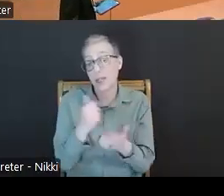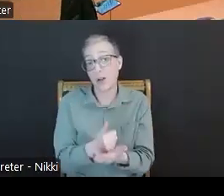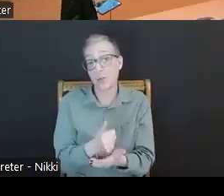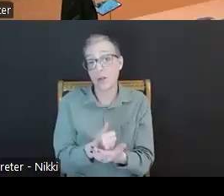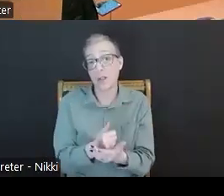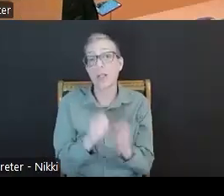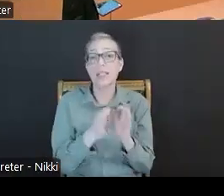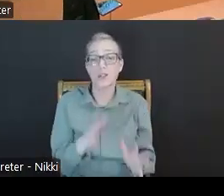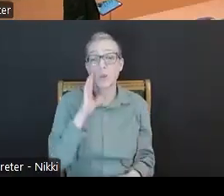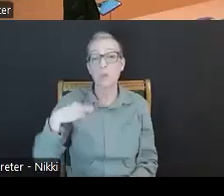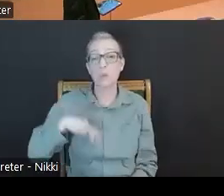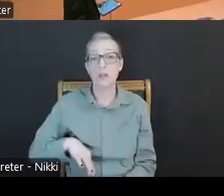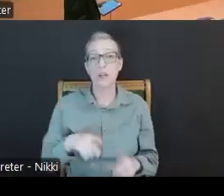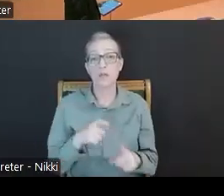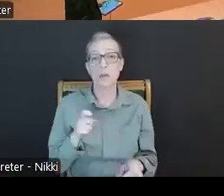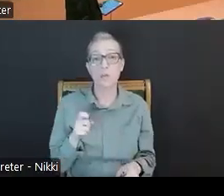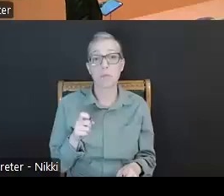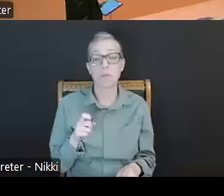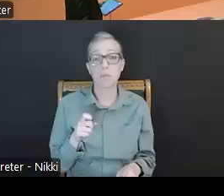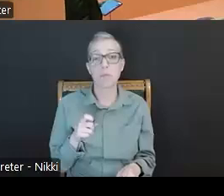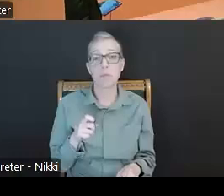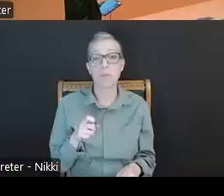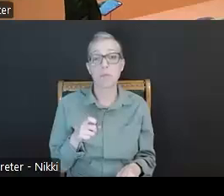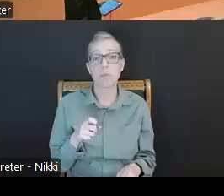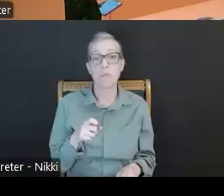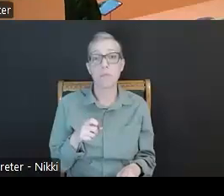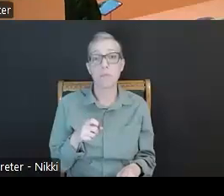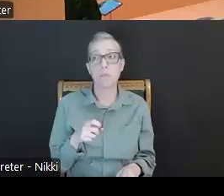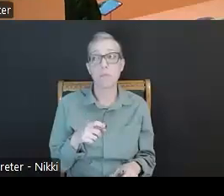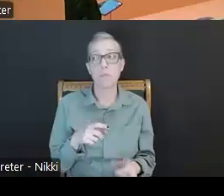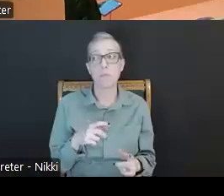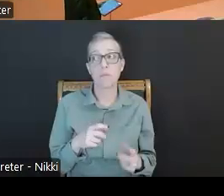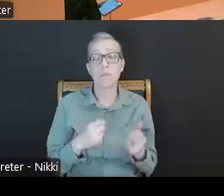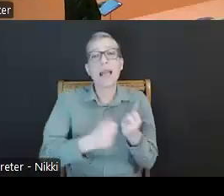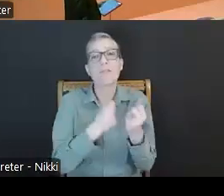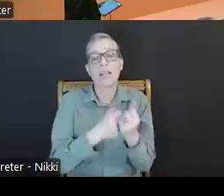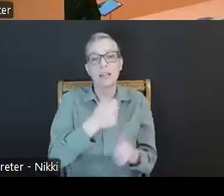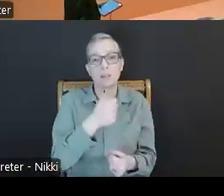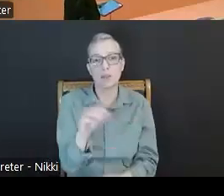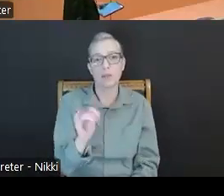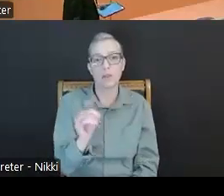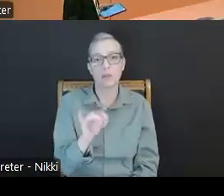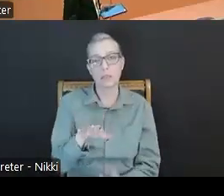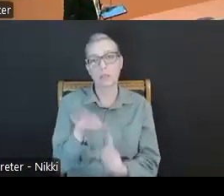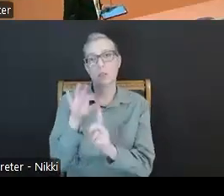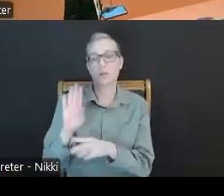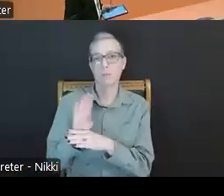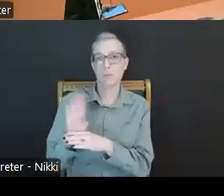would benefit from like help advocating for themselves too, especially in a very busy clinical